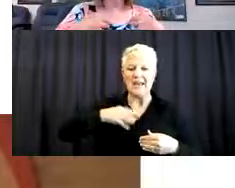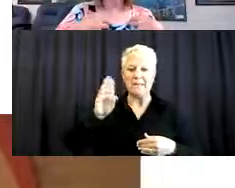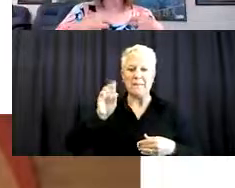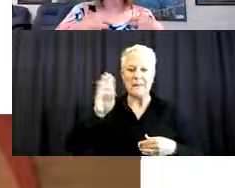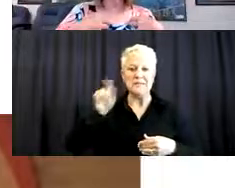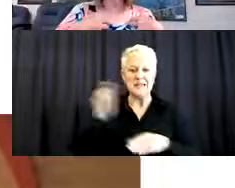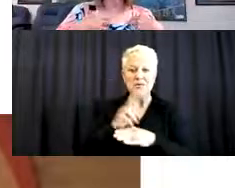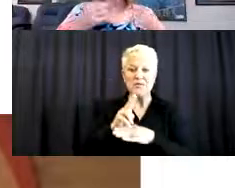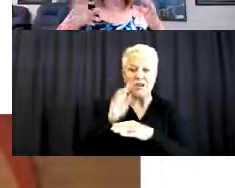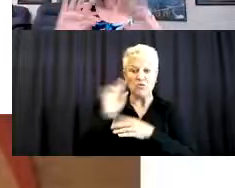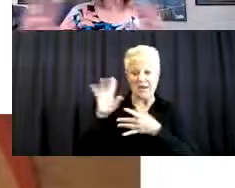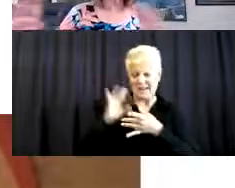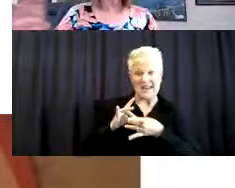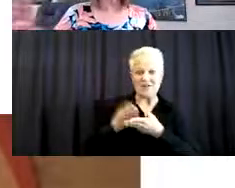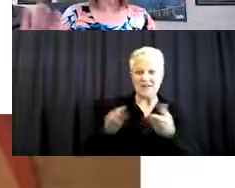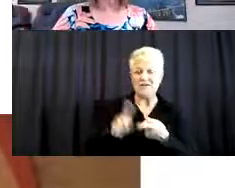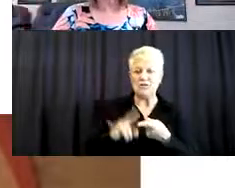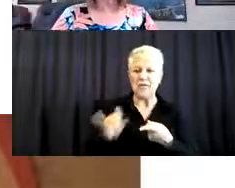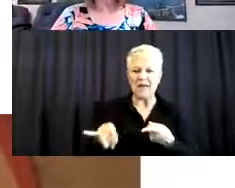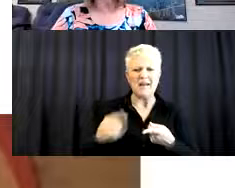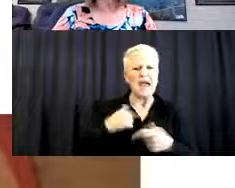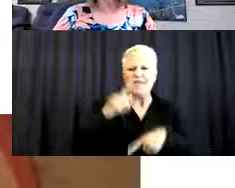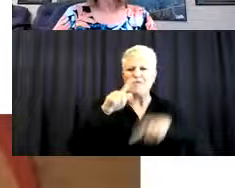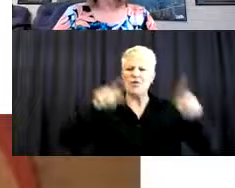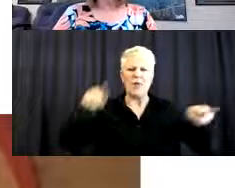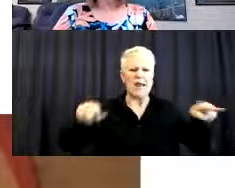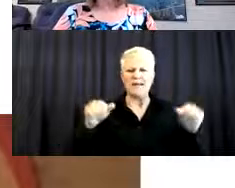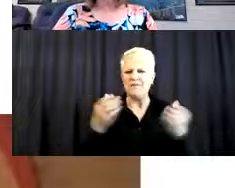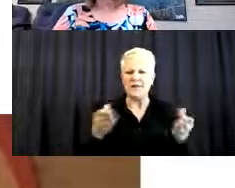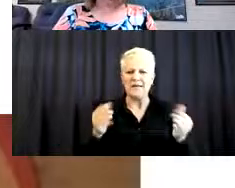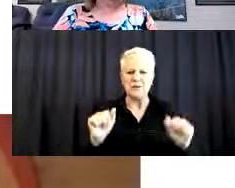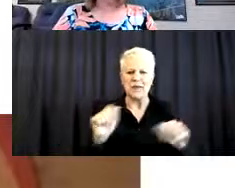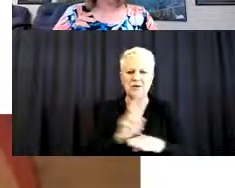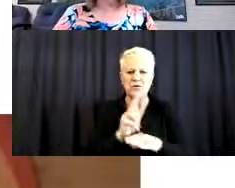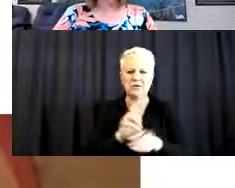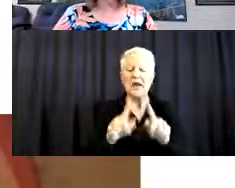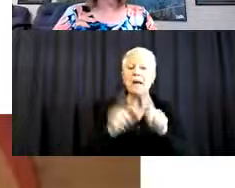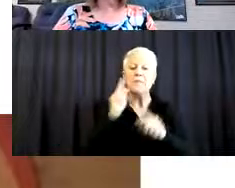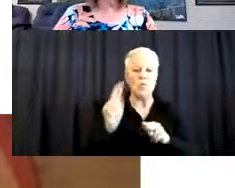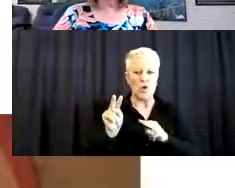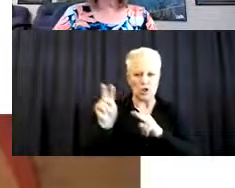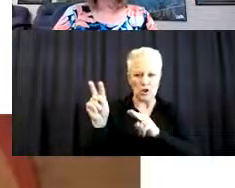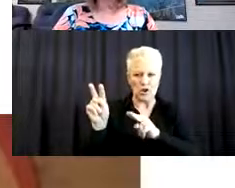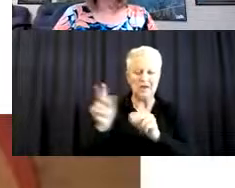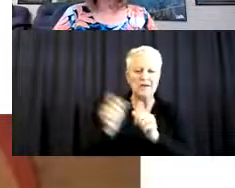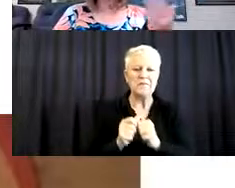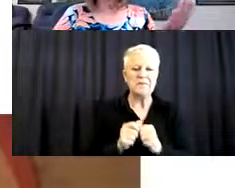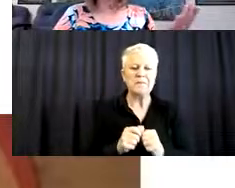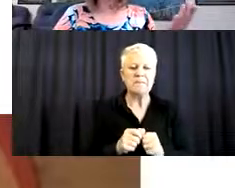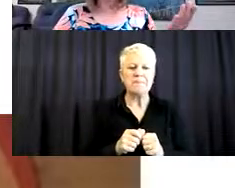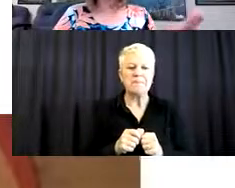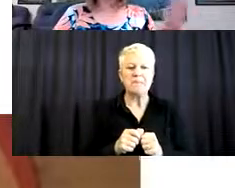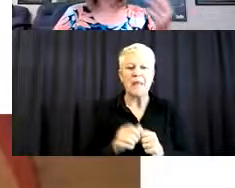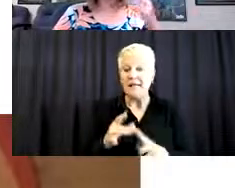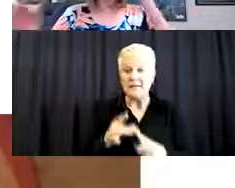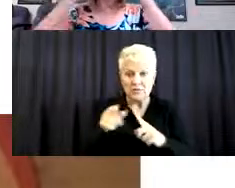can attach things onto that. So there's a lot of variety that can be used. But let's take a look, please, at, unless there are